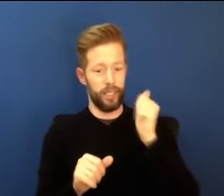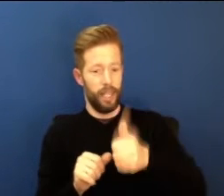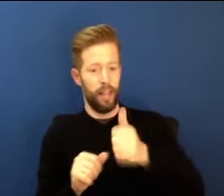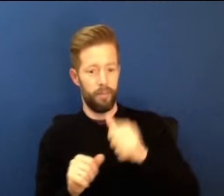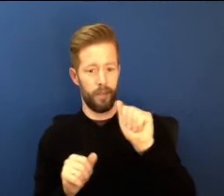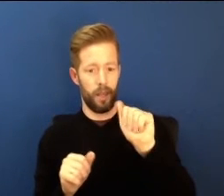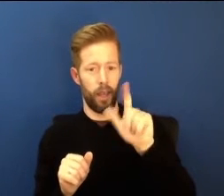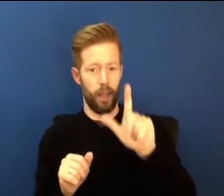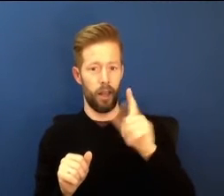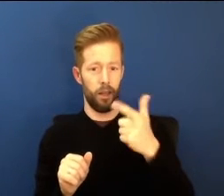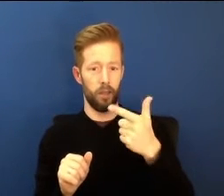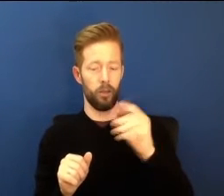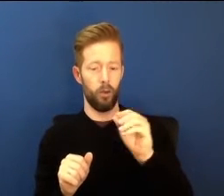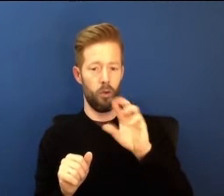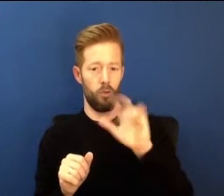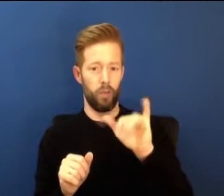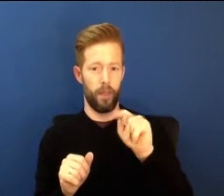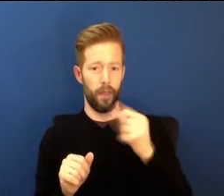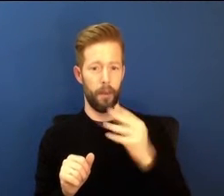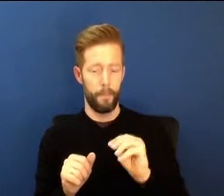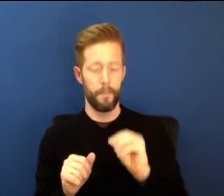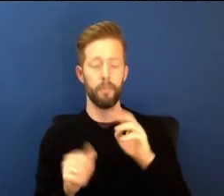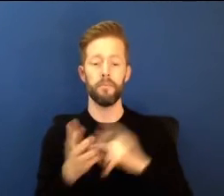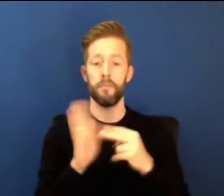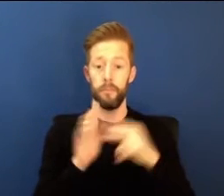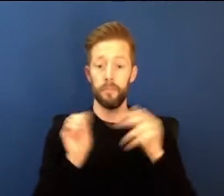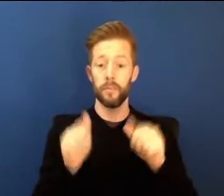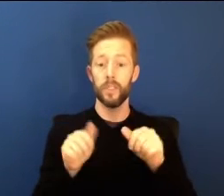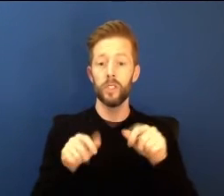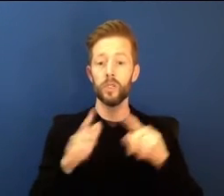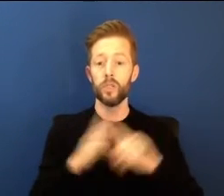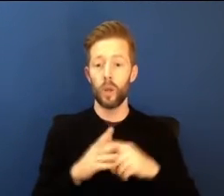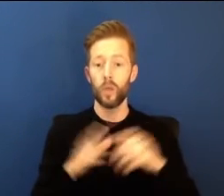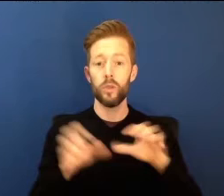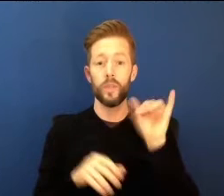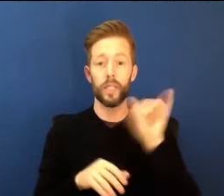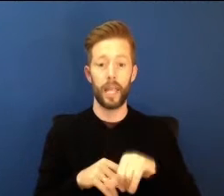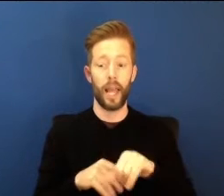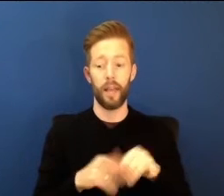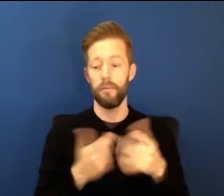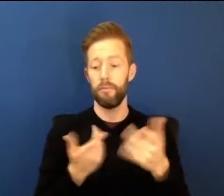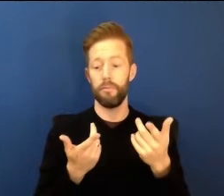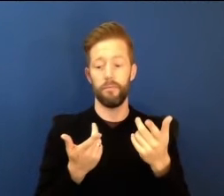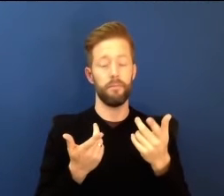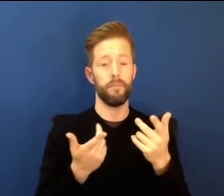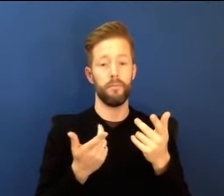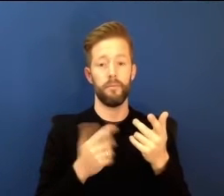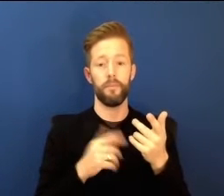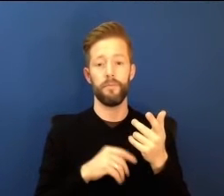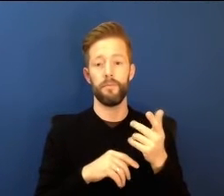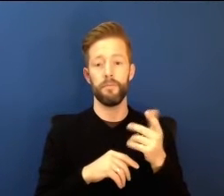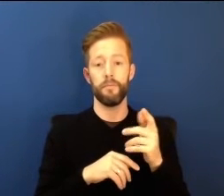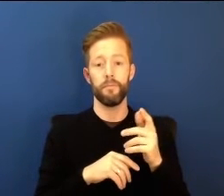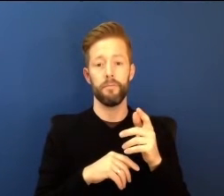are algorithms for thinking. And so you can start doing that,